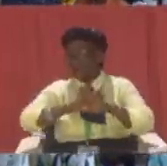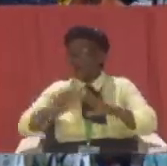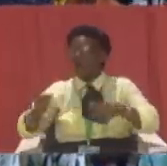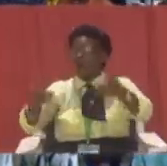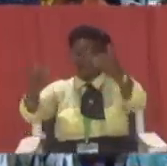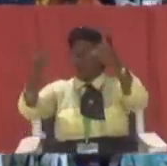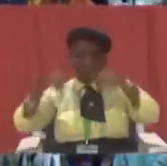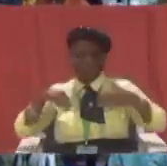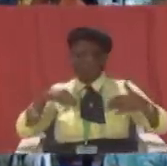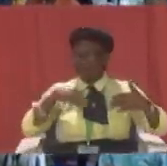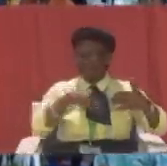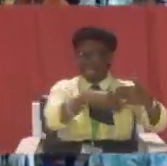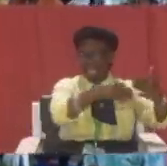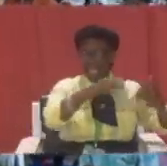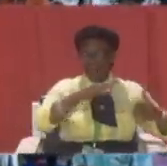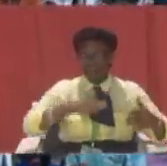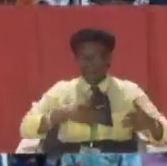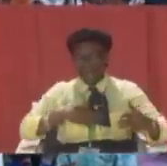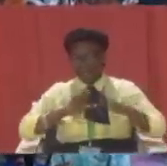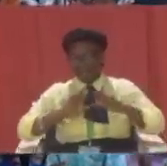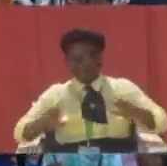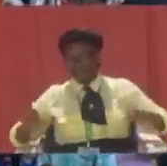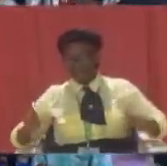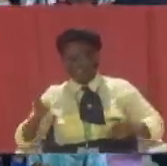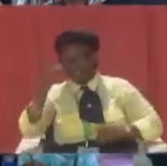Disease, don't come near my children.